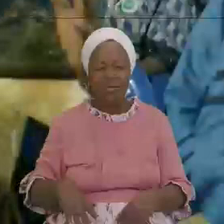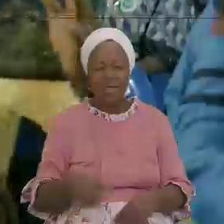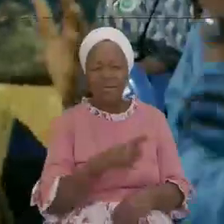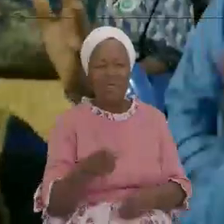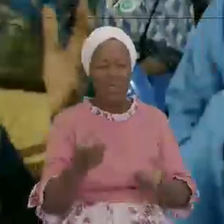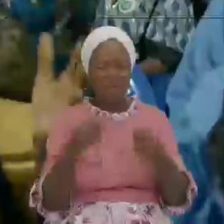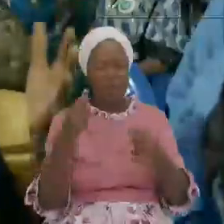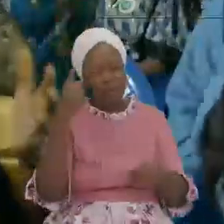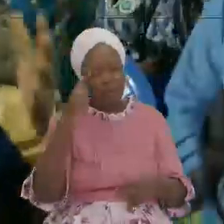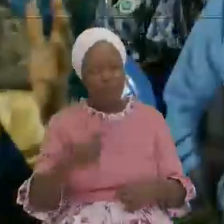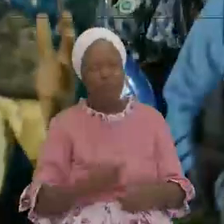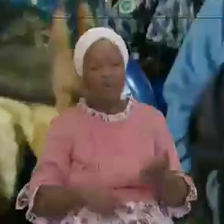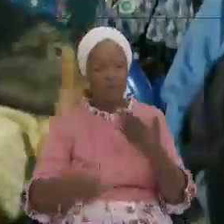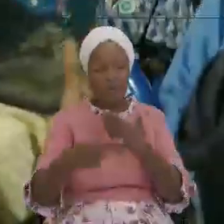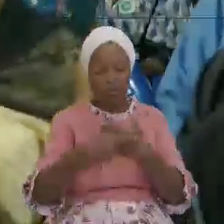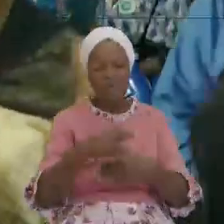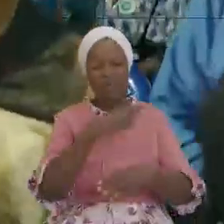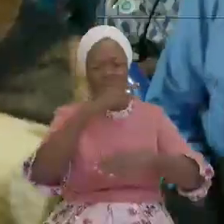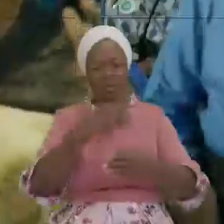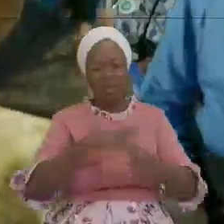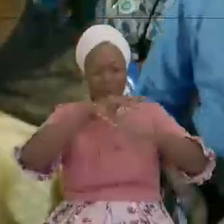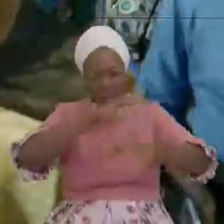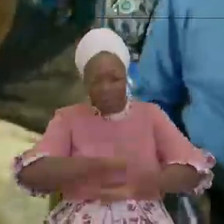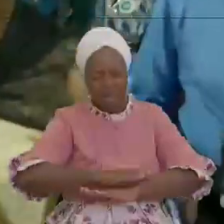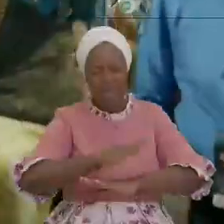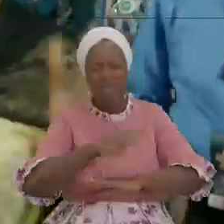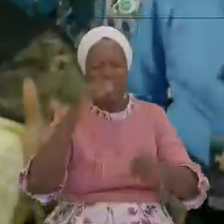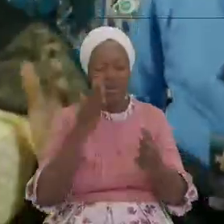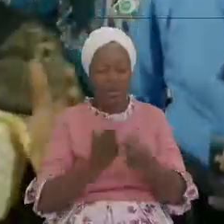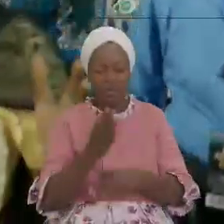and restoration through Christ.